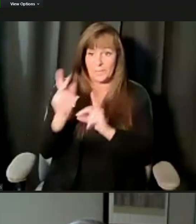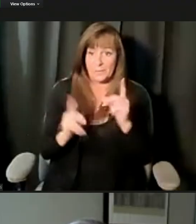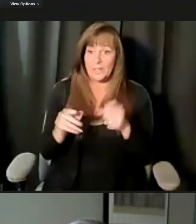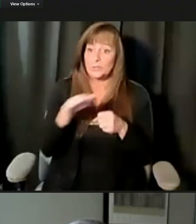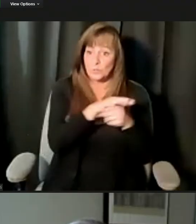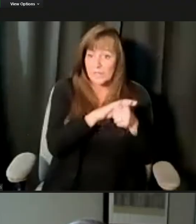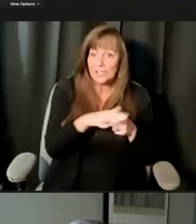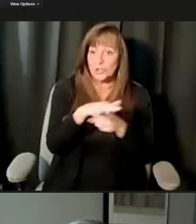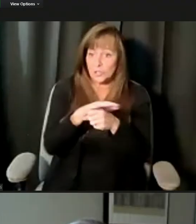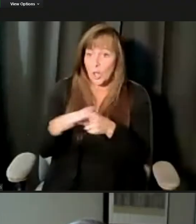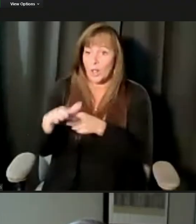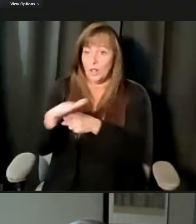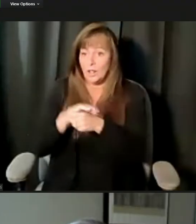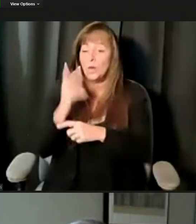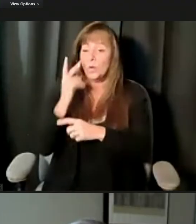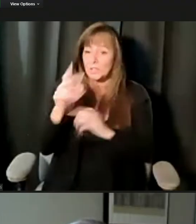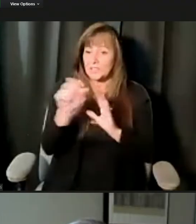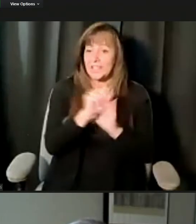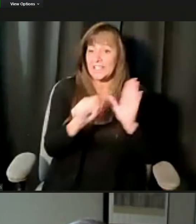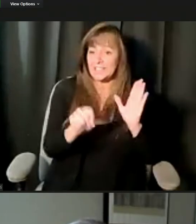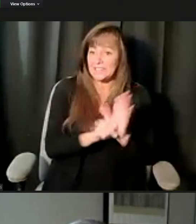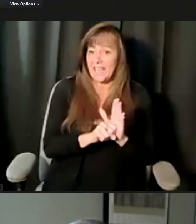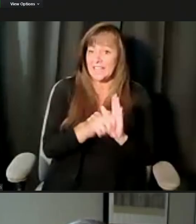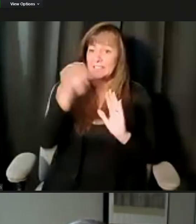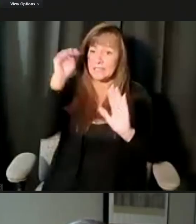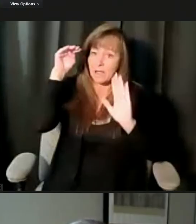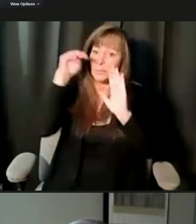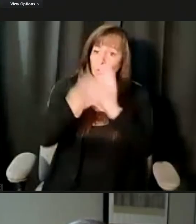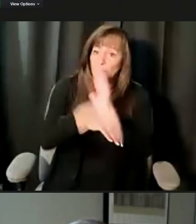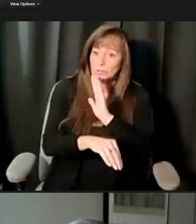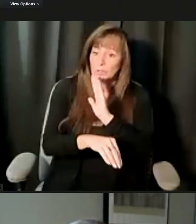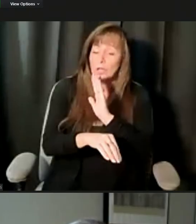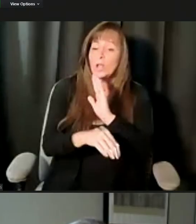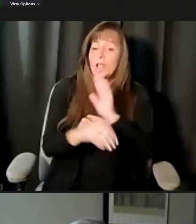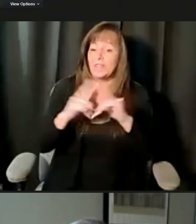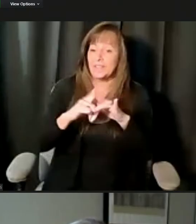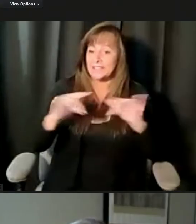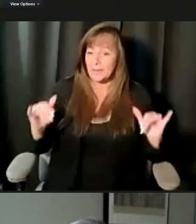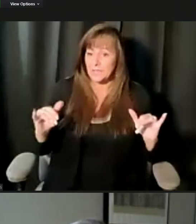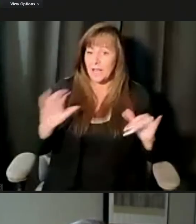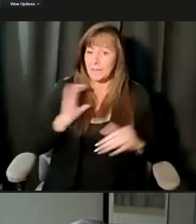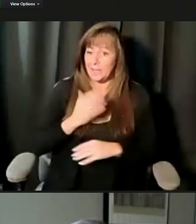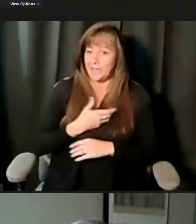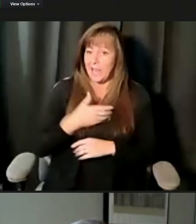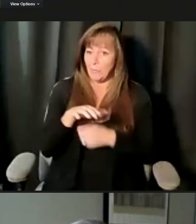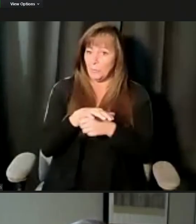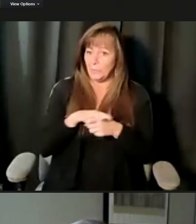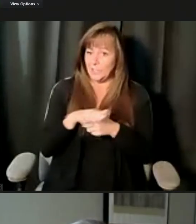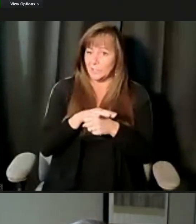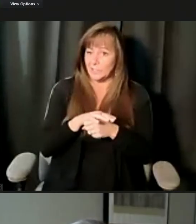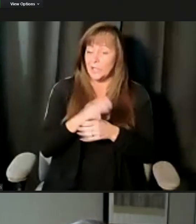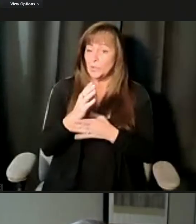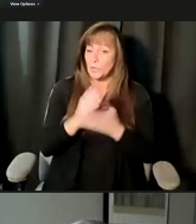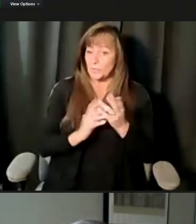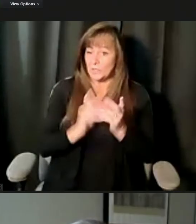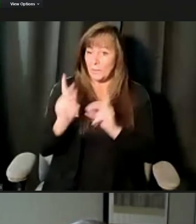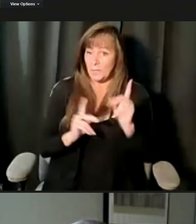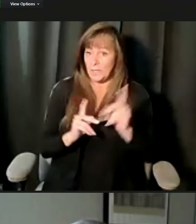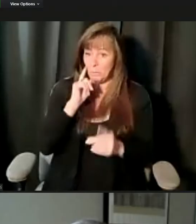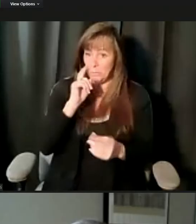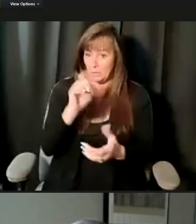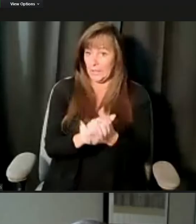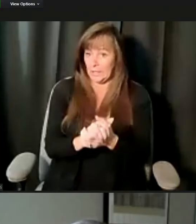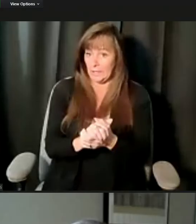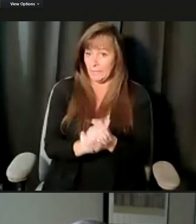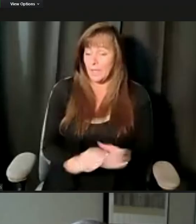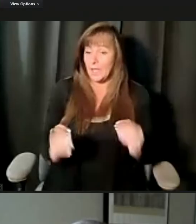a lot of states that are going down at the same time in our region. And that has led some people to believe that there is